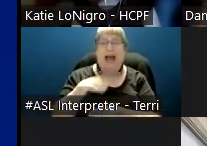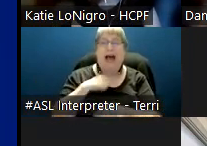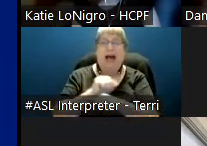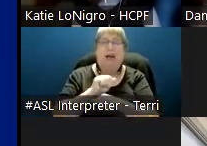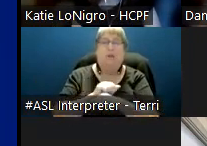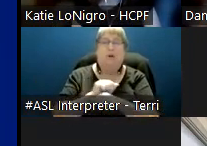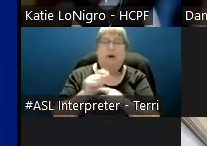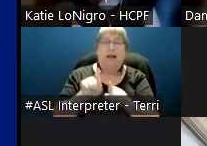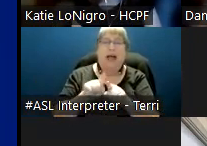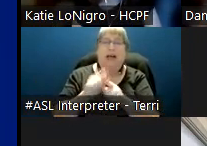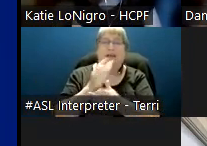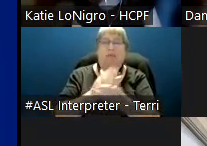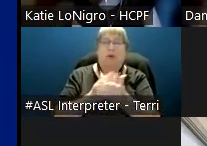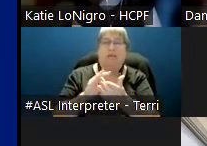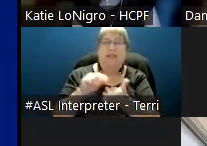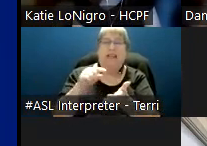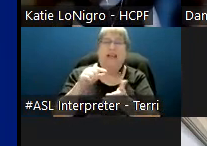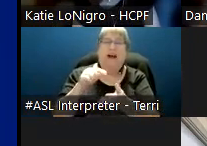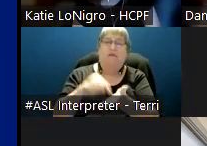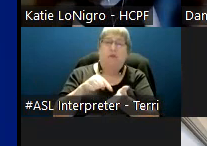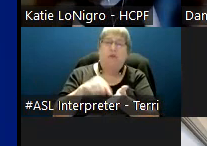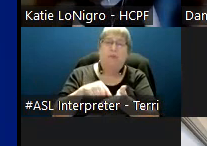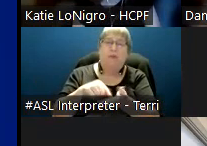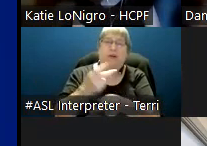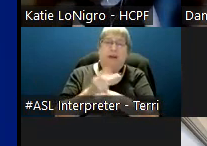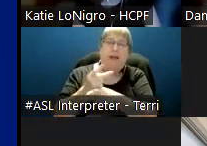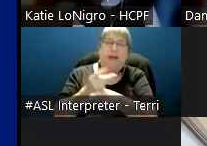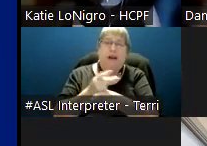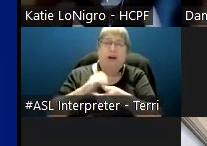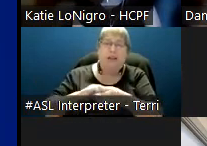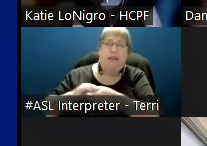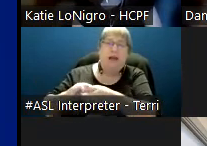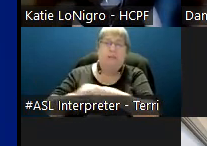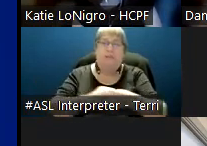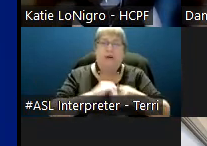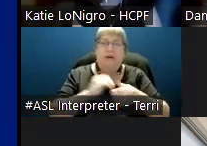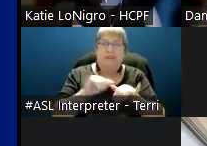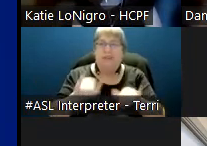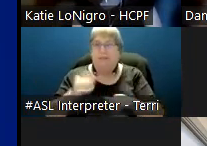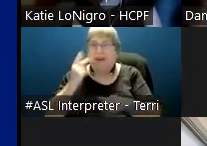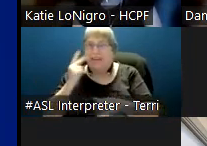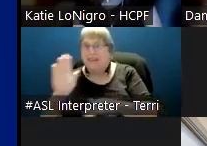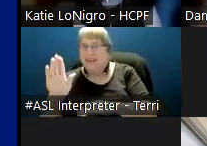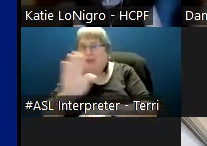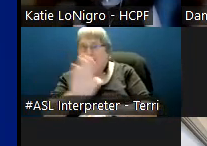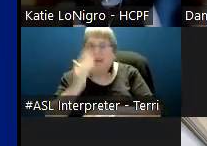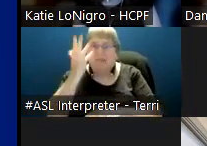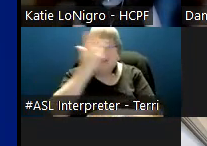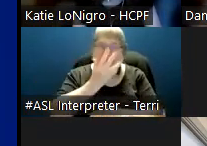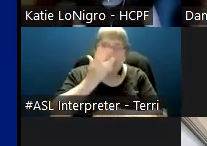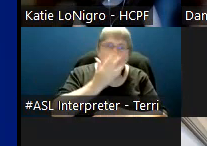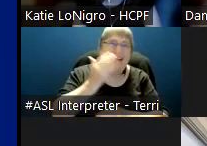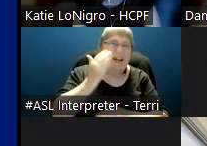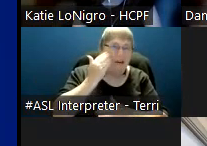Accountable Care Collaborative Delivery System Division. And I see a lot of familiar faces. So as you know, I've been supporting a lot of